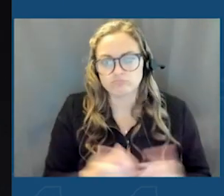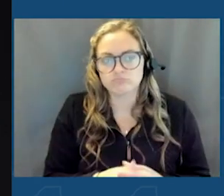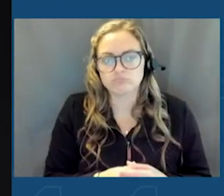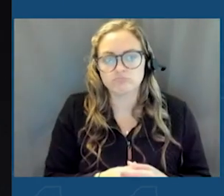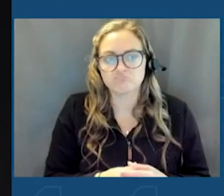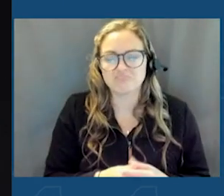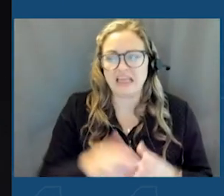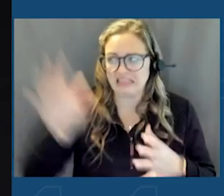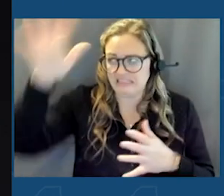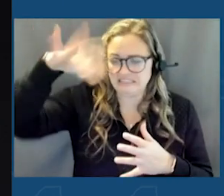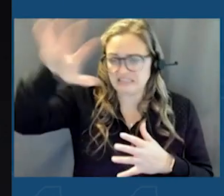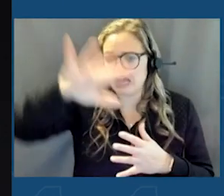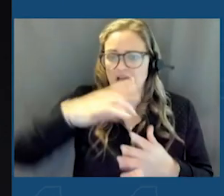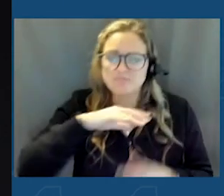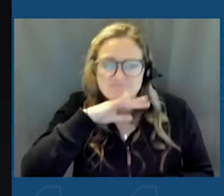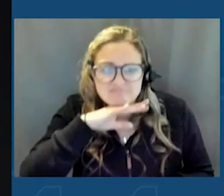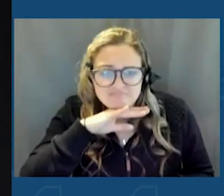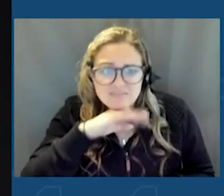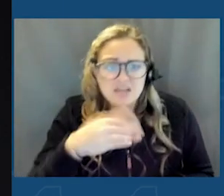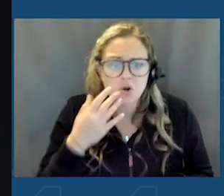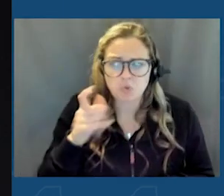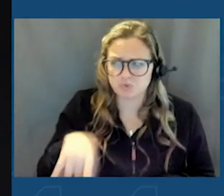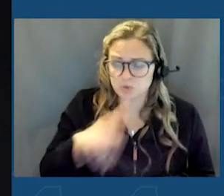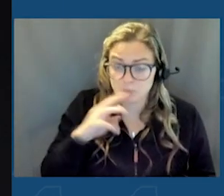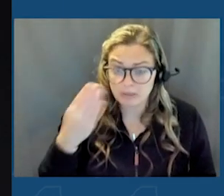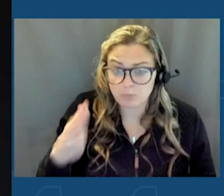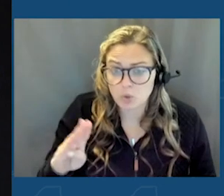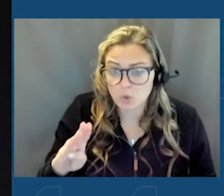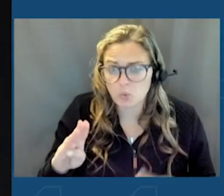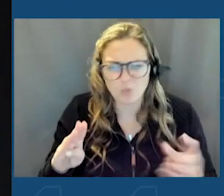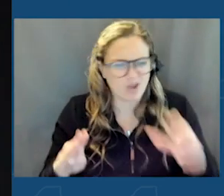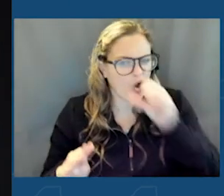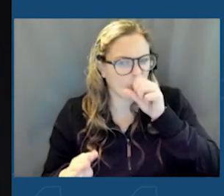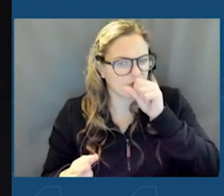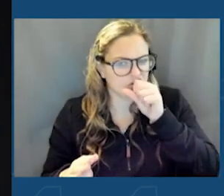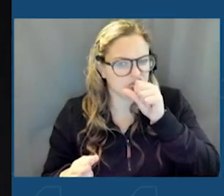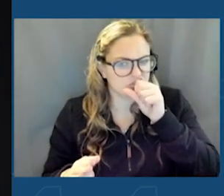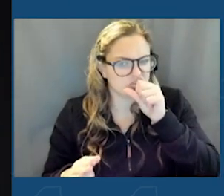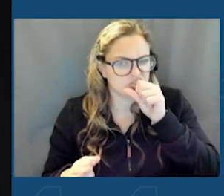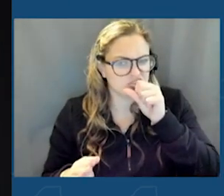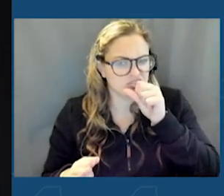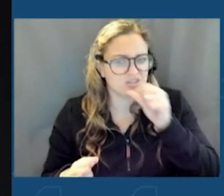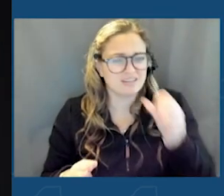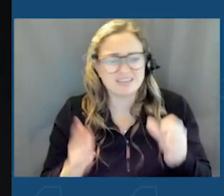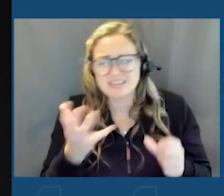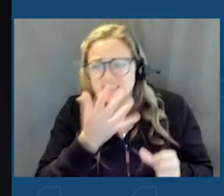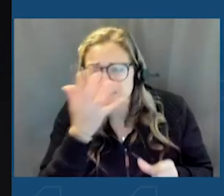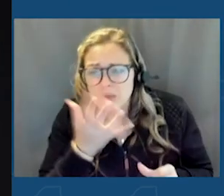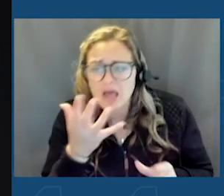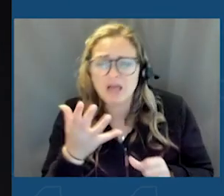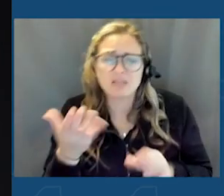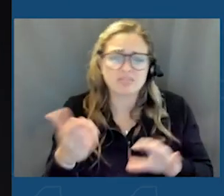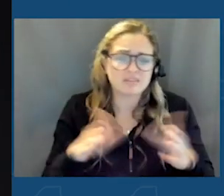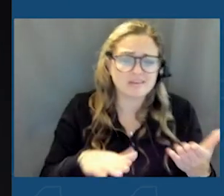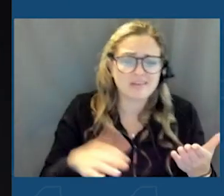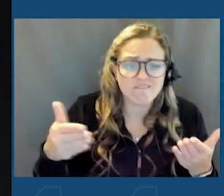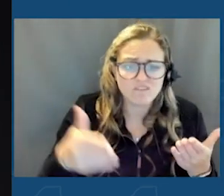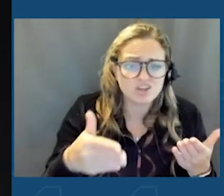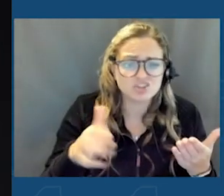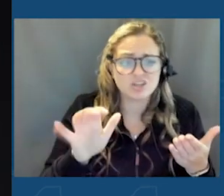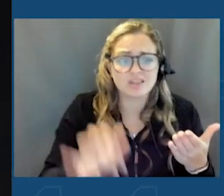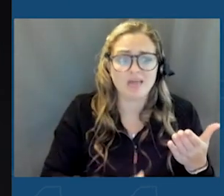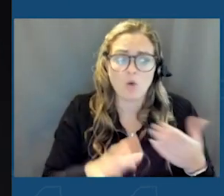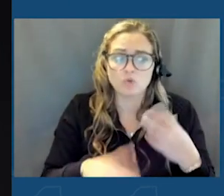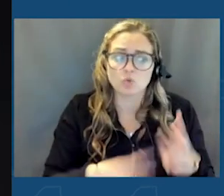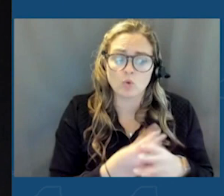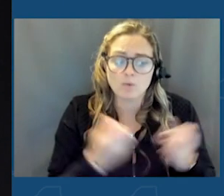that I didn't know it was supposed to be blue skies. They were orange skies. And the smell, the stench, and the dead fish, that's the world a lot of